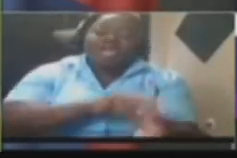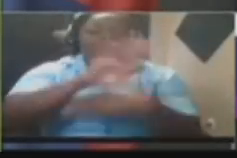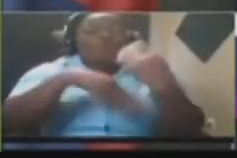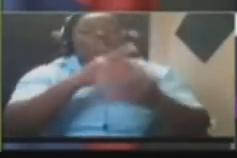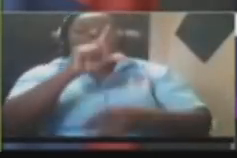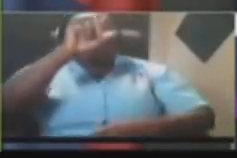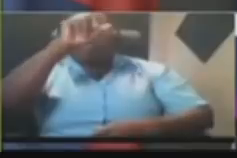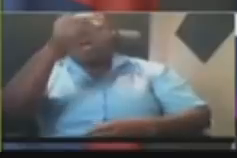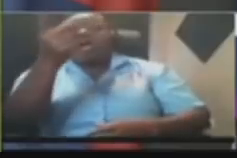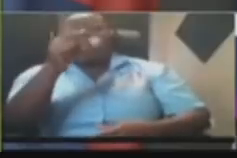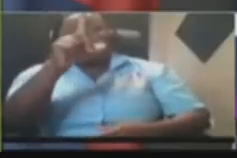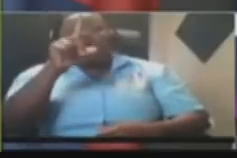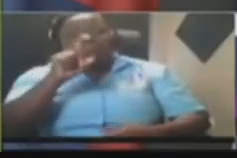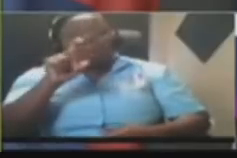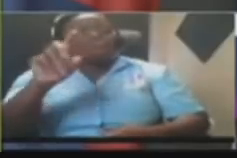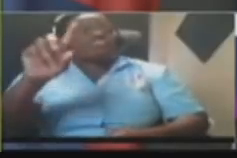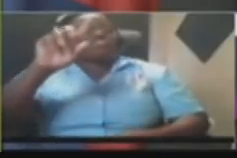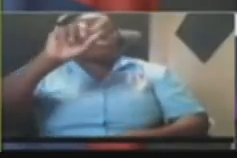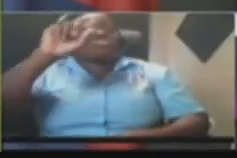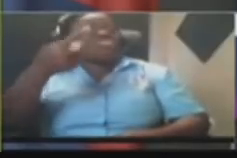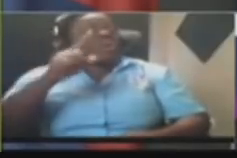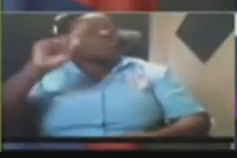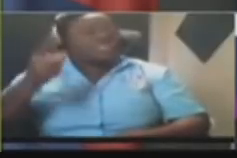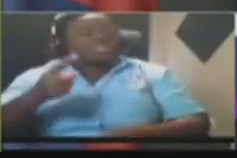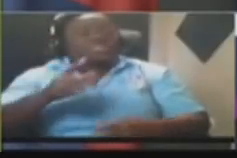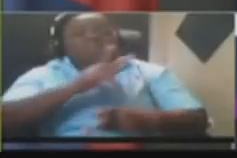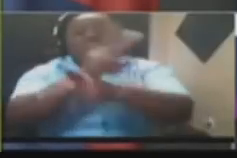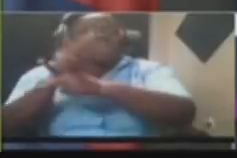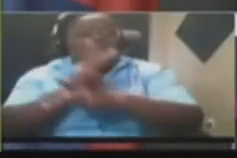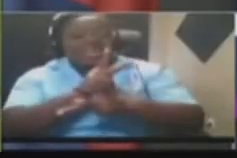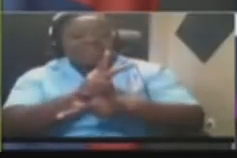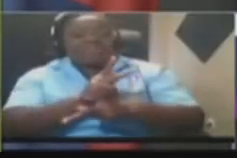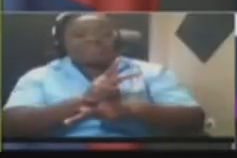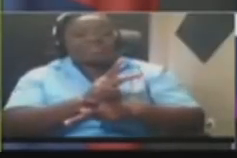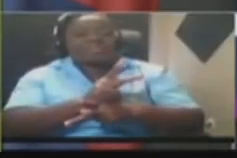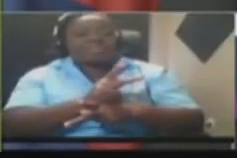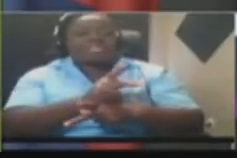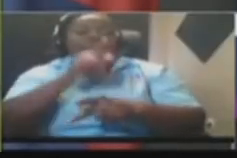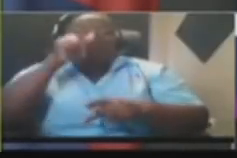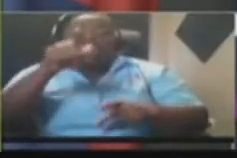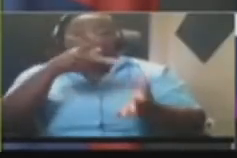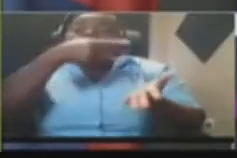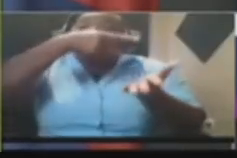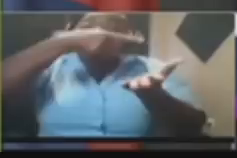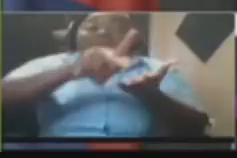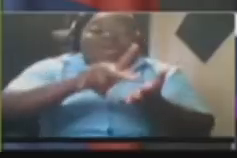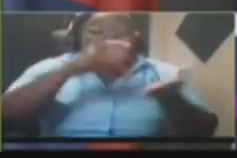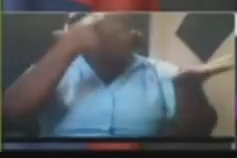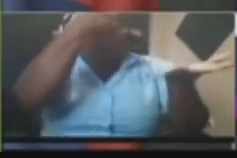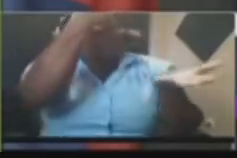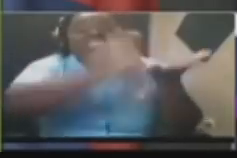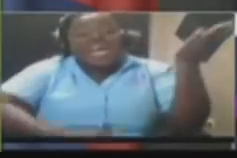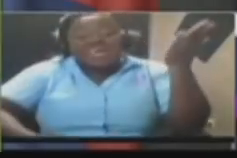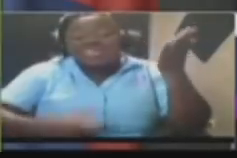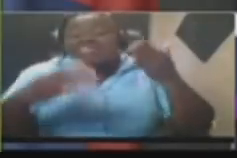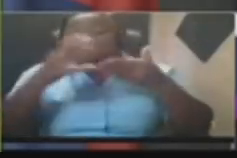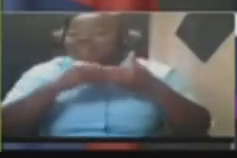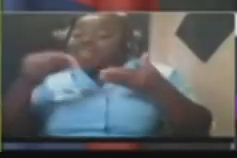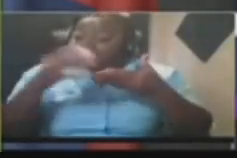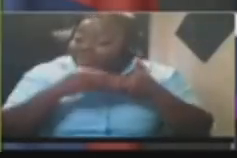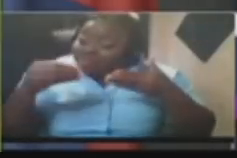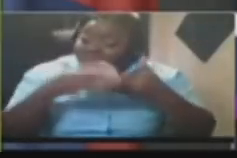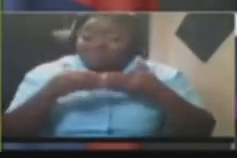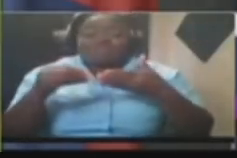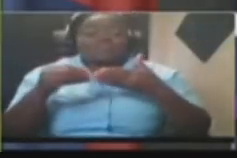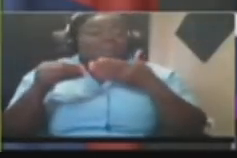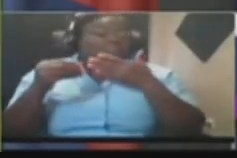of caregivers in this country are on your payroll. You pay them. You